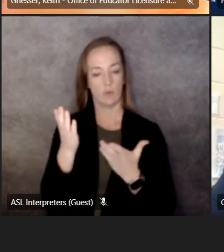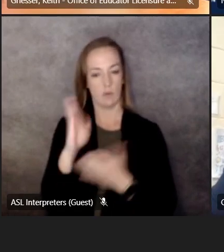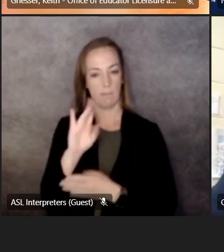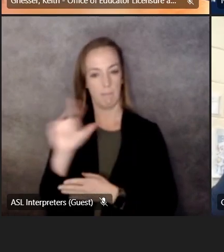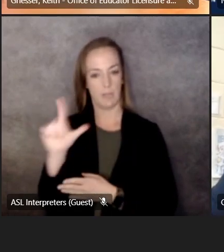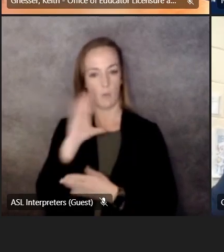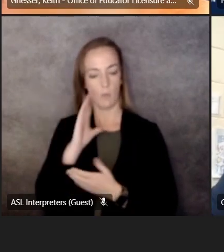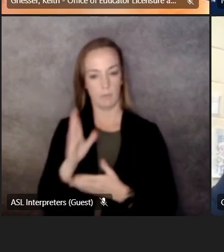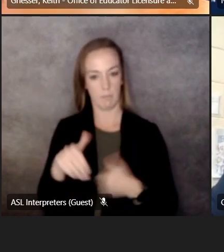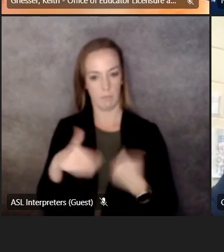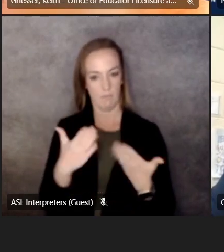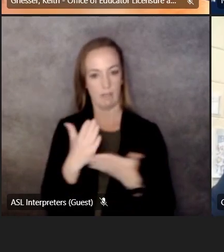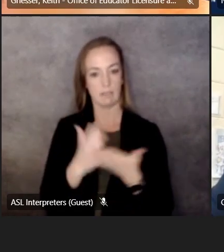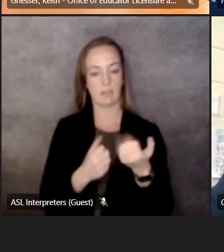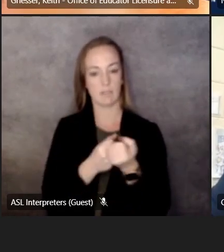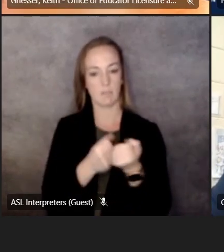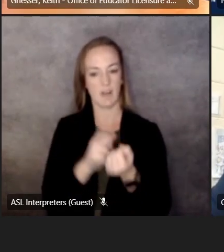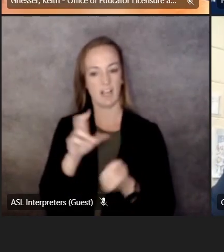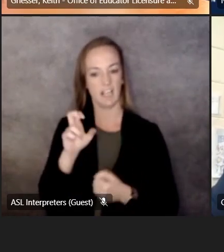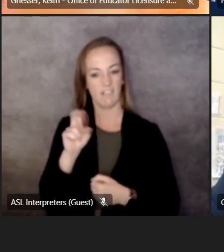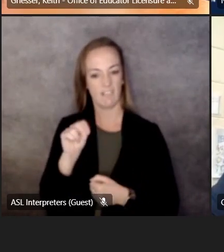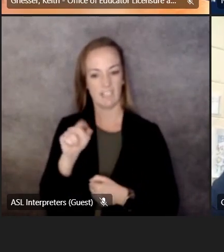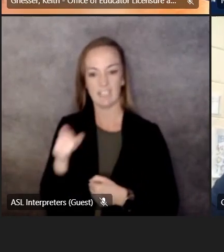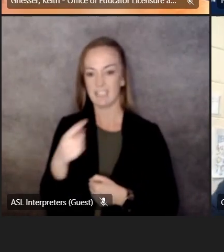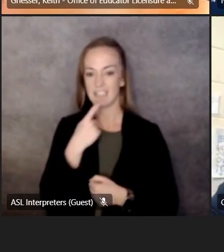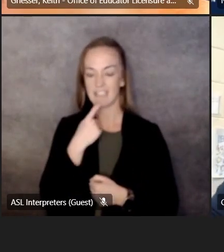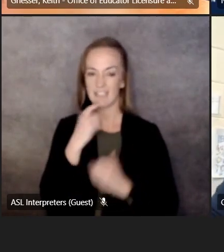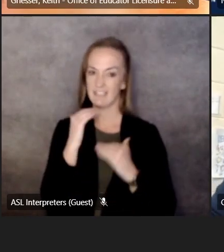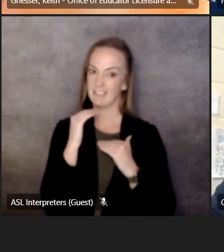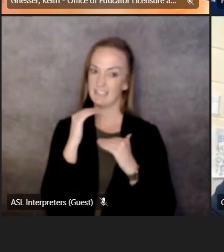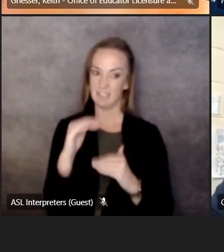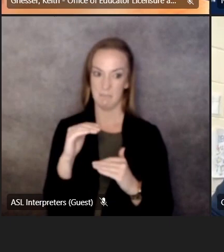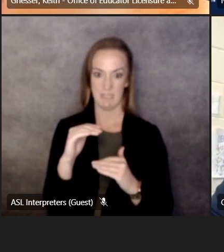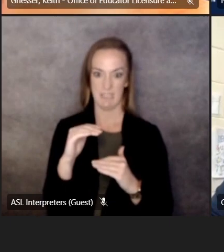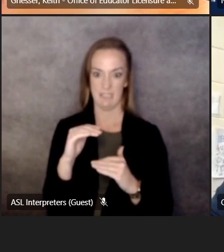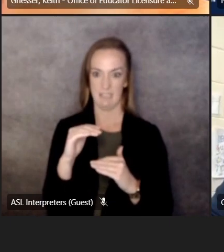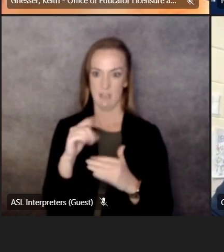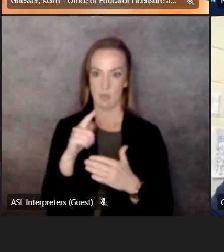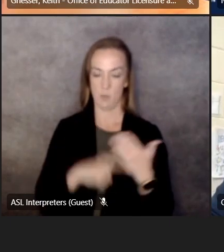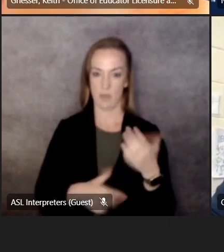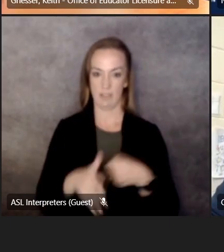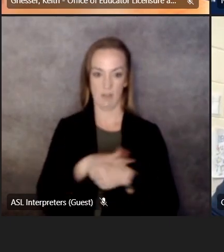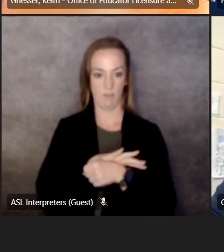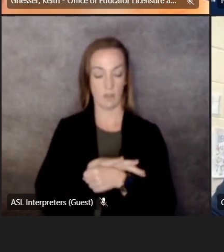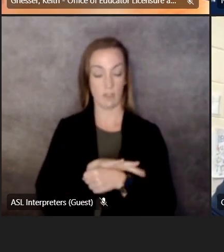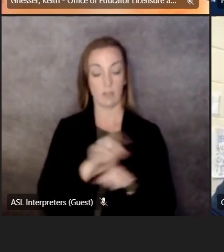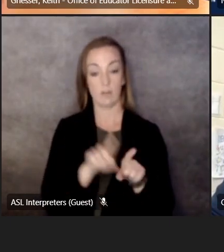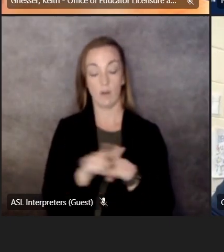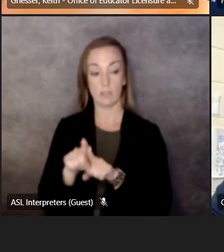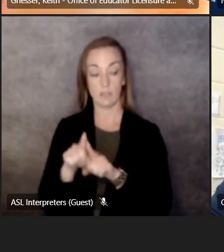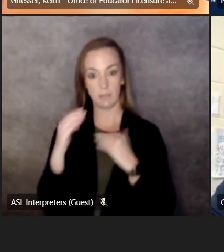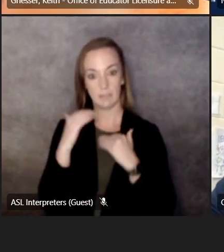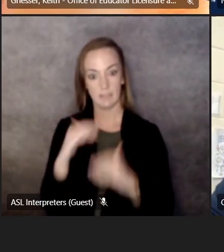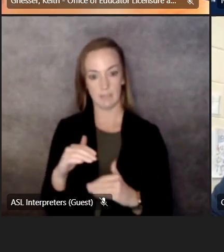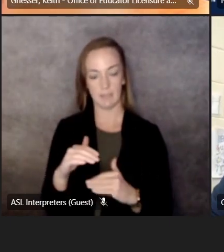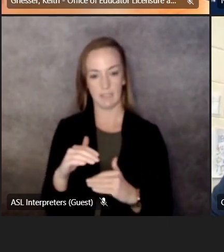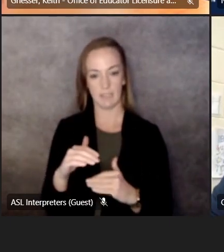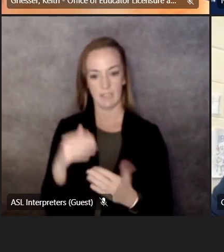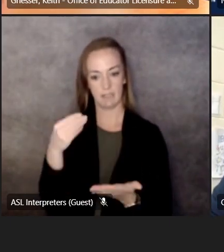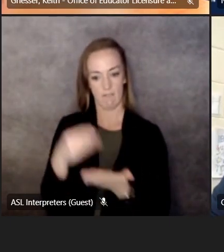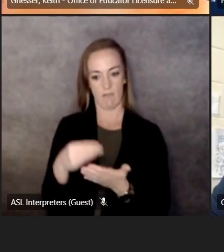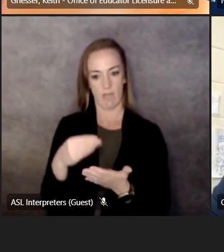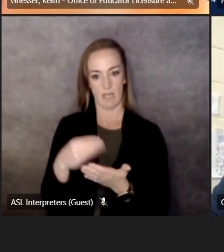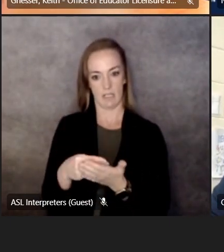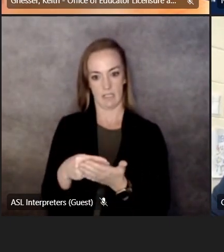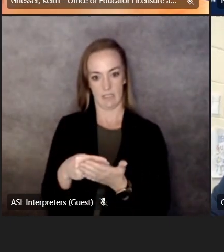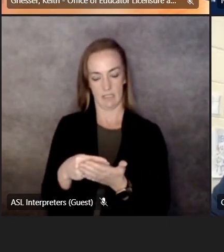it's even he would say it's very limited in its scope, and it's also limited in the funding that's attached to it, or a lack